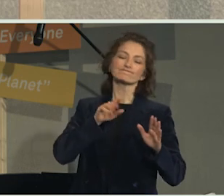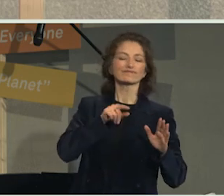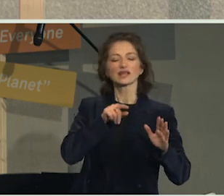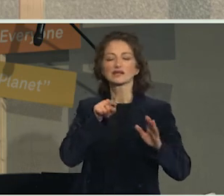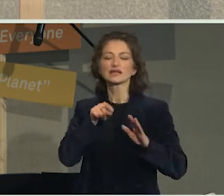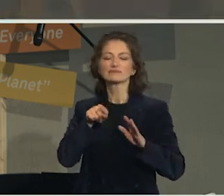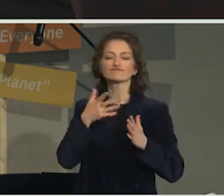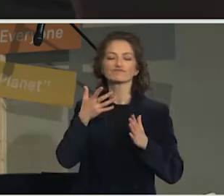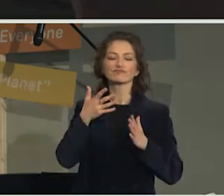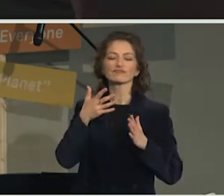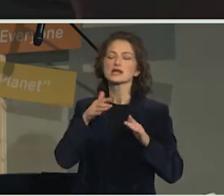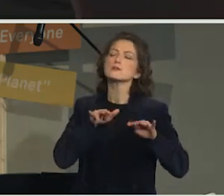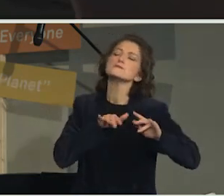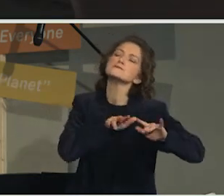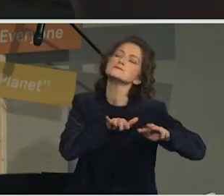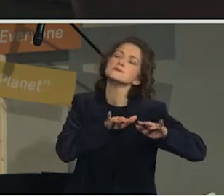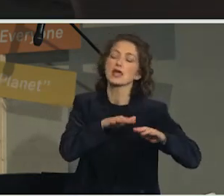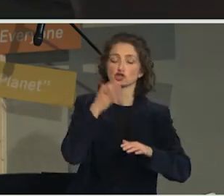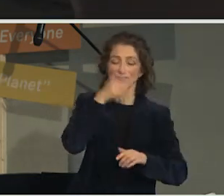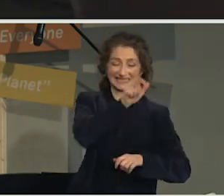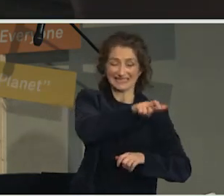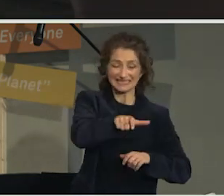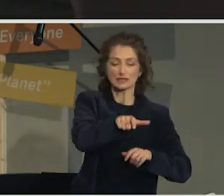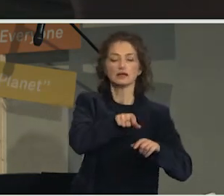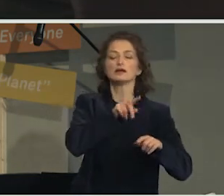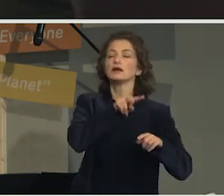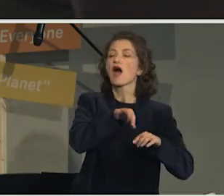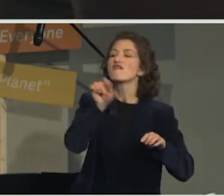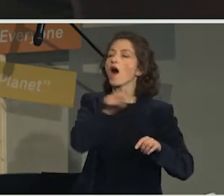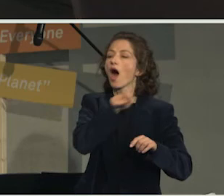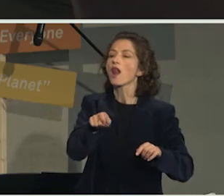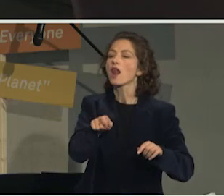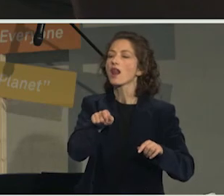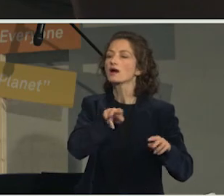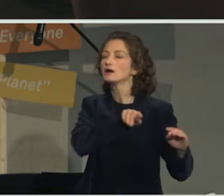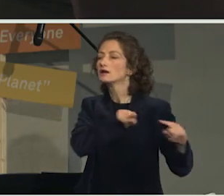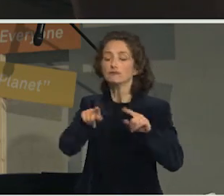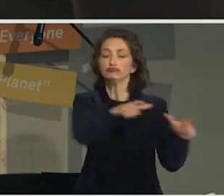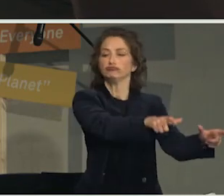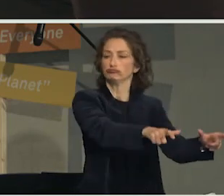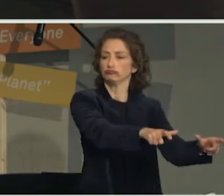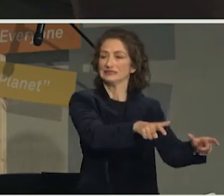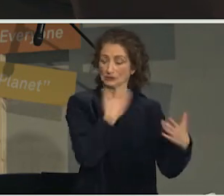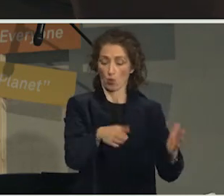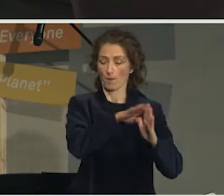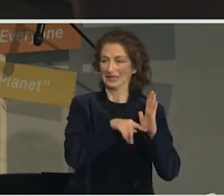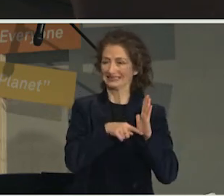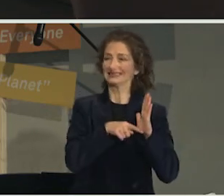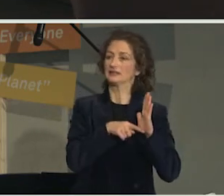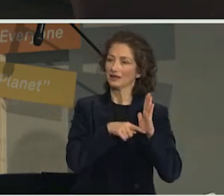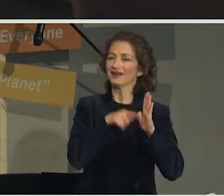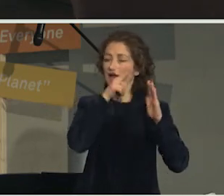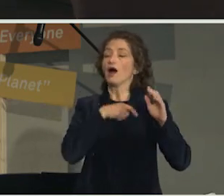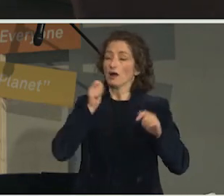Black votes that would not have been able to go into effect had he not been sitting on the Supreme Court. Mm. Clarence Thomas gave